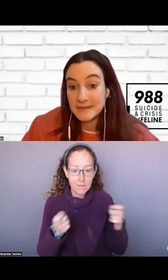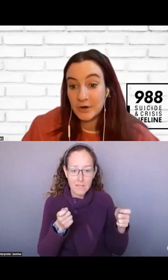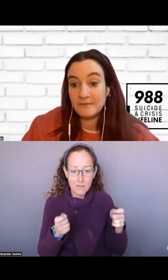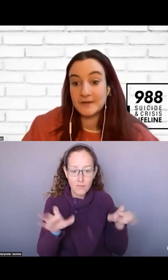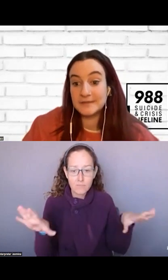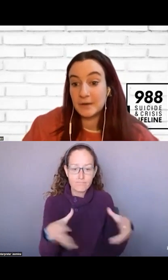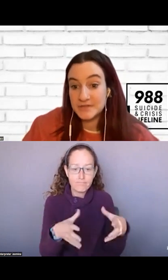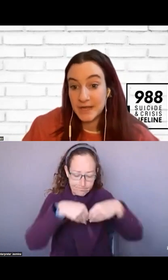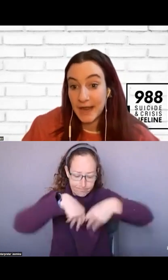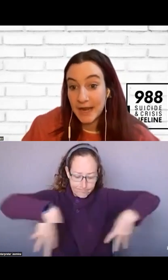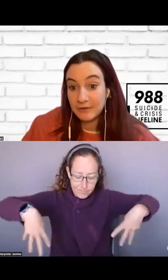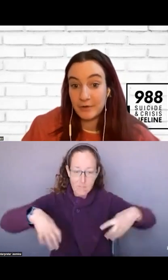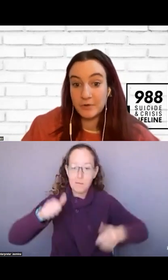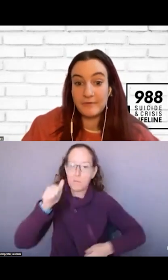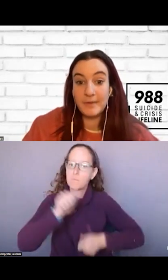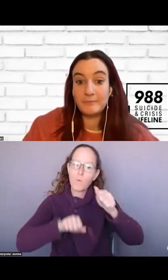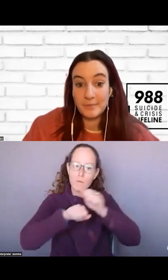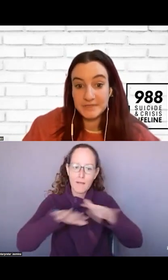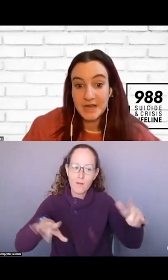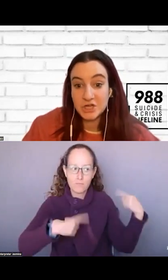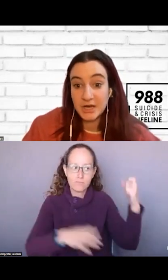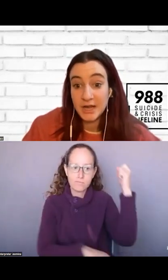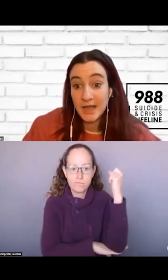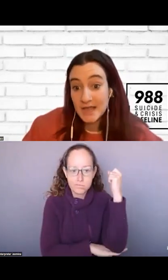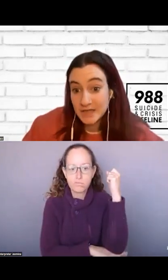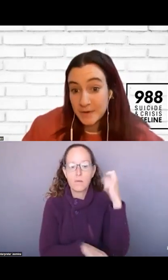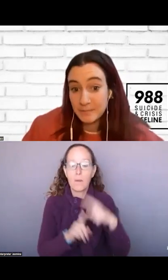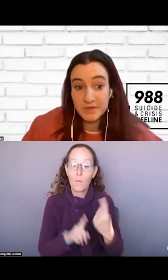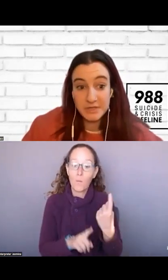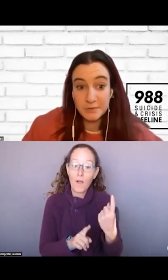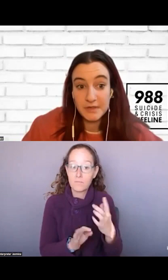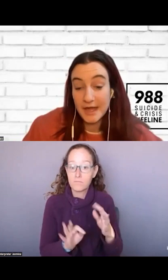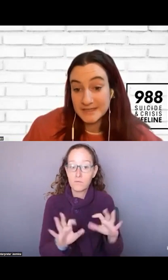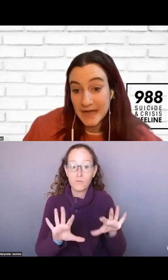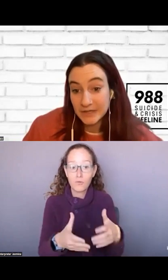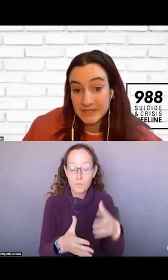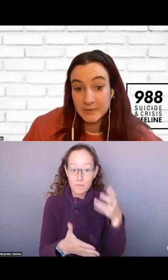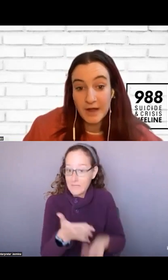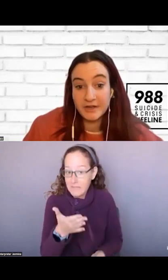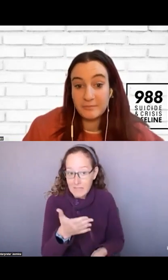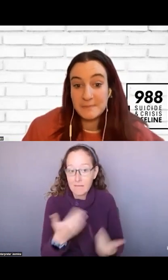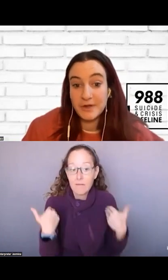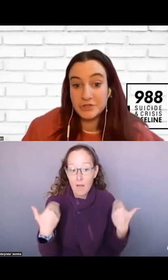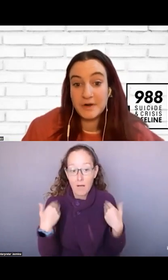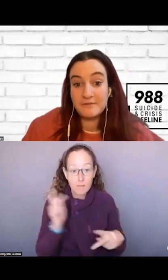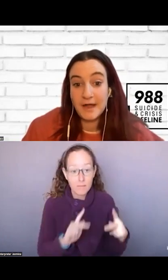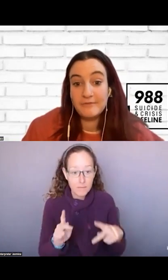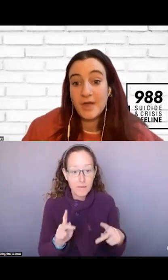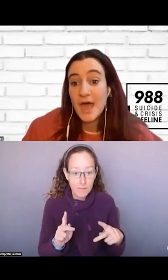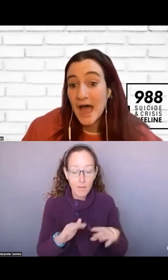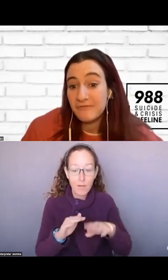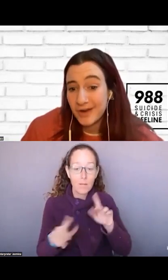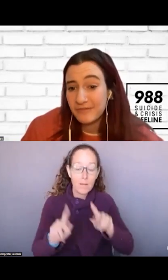key demographic that they are missing in federal government representation is young people, is youth, exactly that demographic of people under